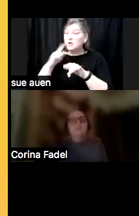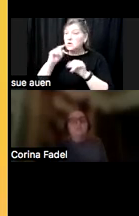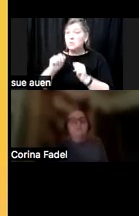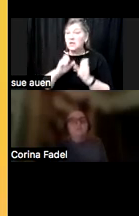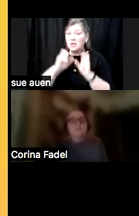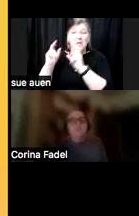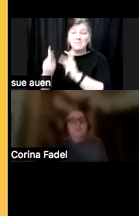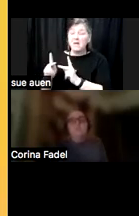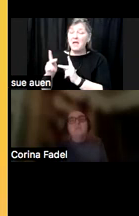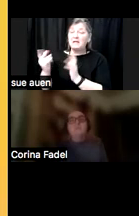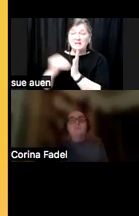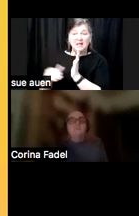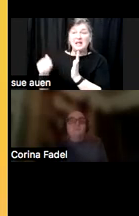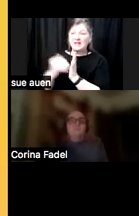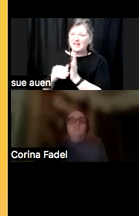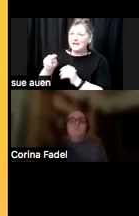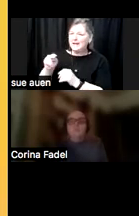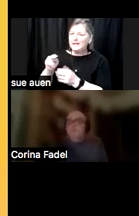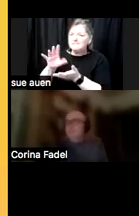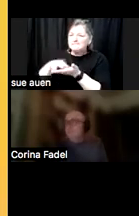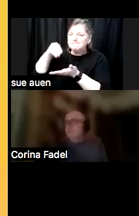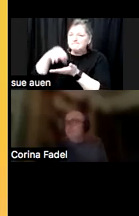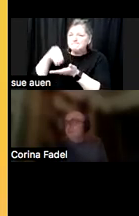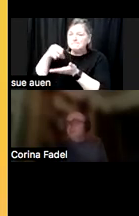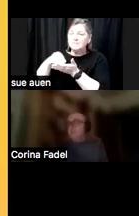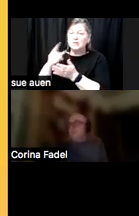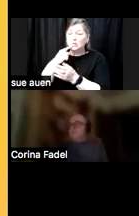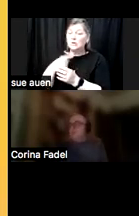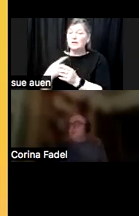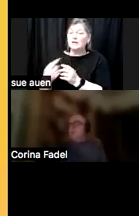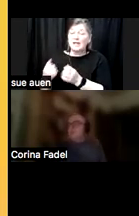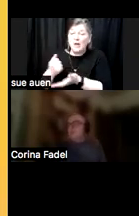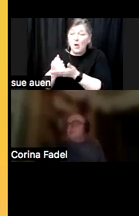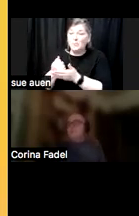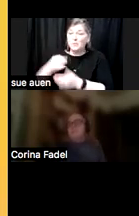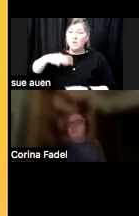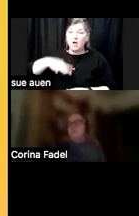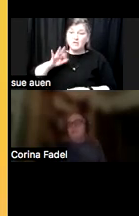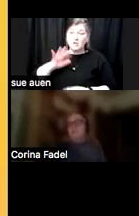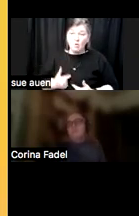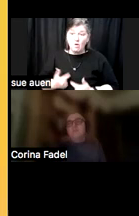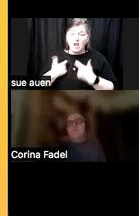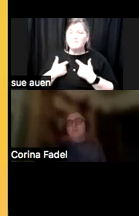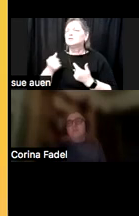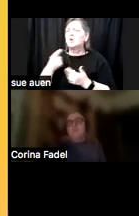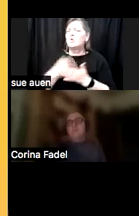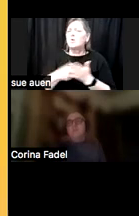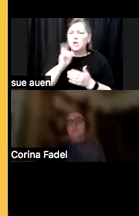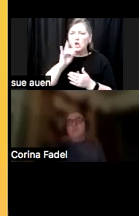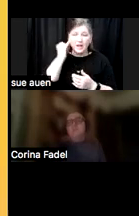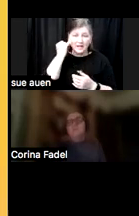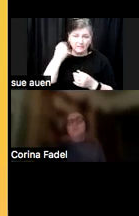back, revisit, and really use this as a tool in your life. And so what would it look like to be in an ongoing